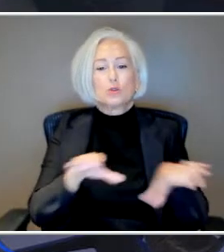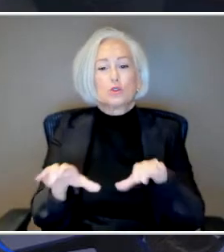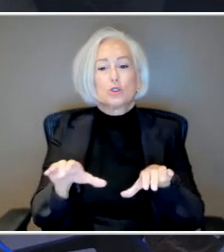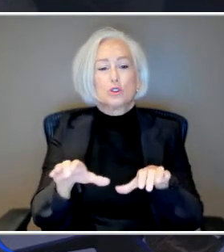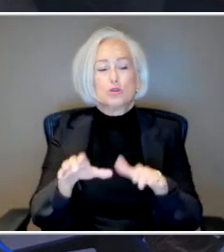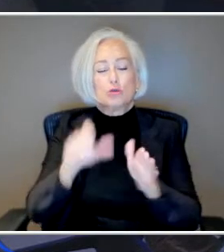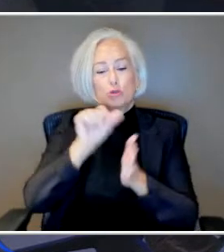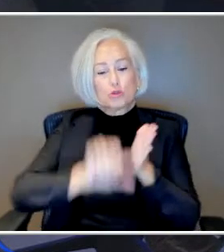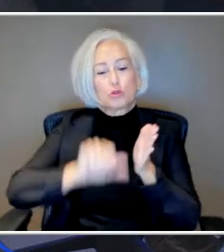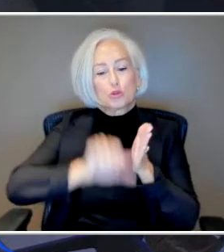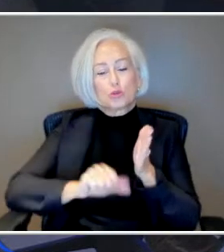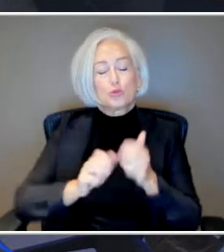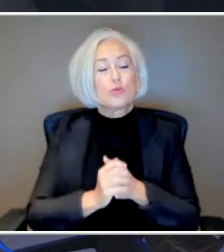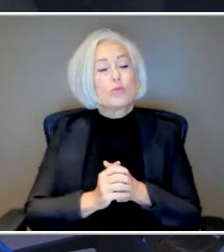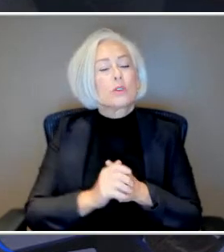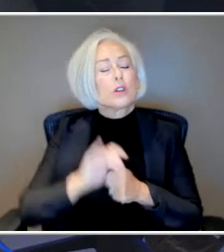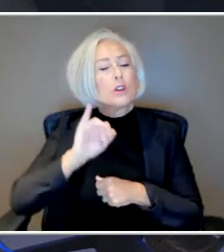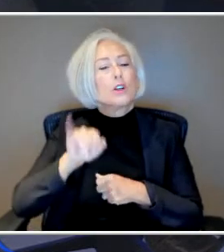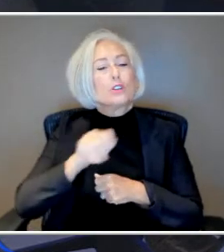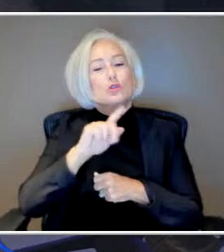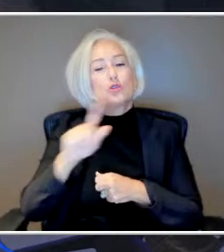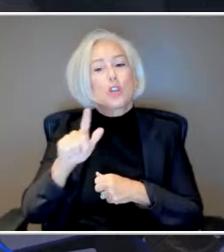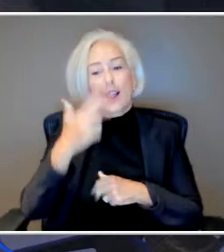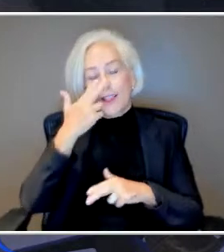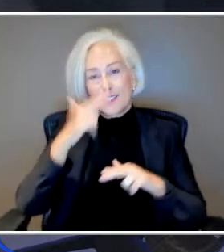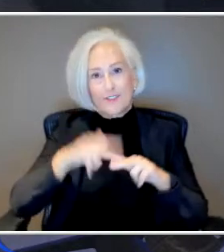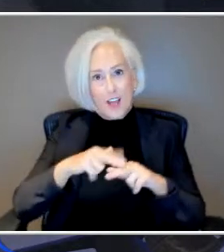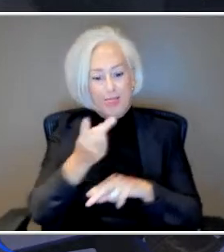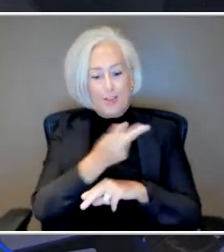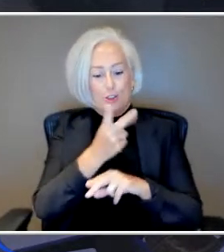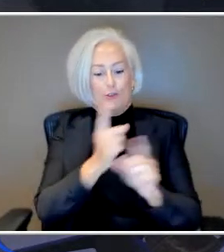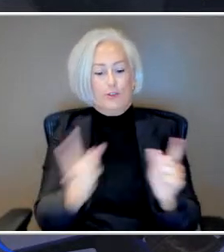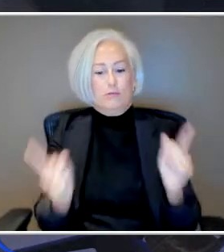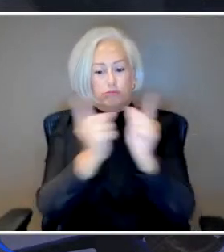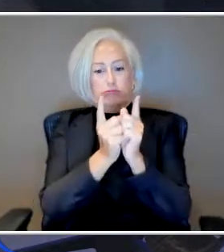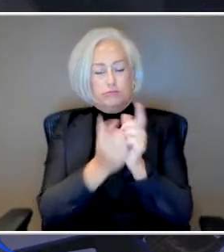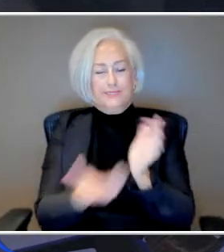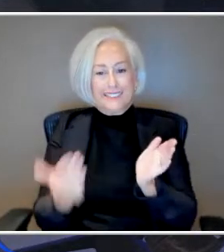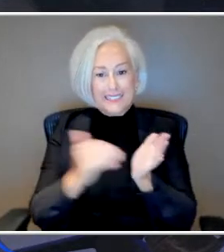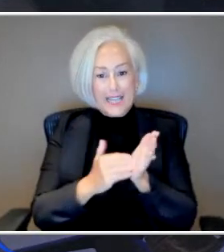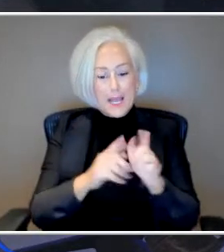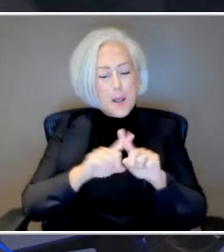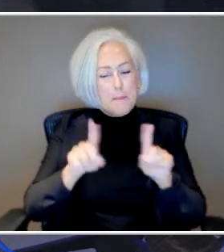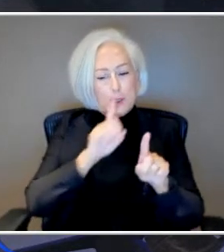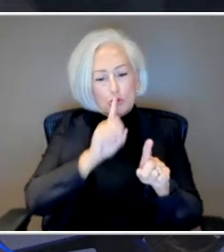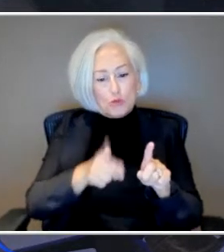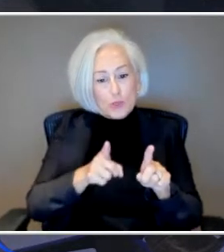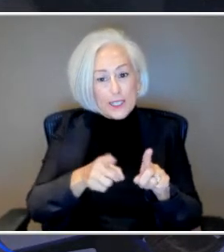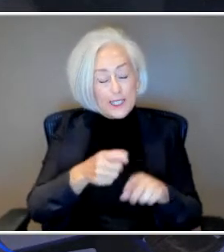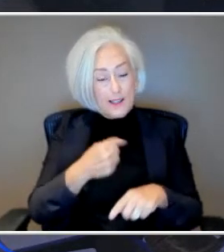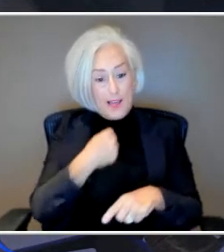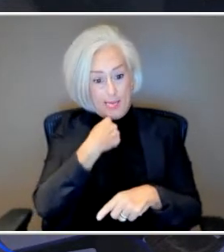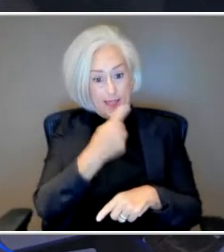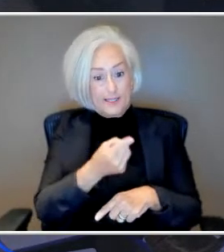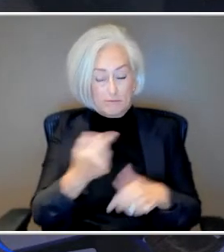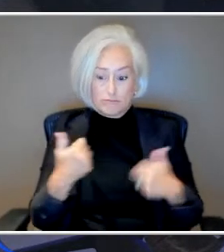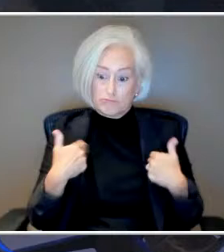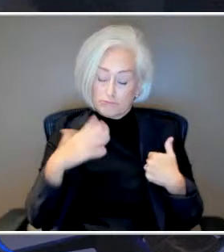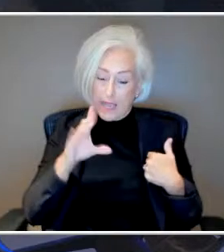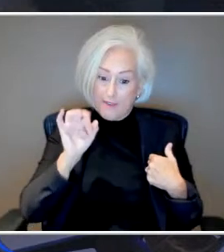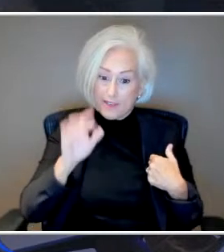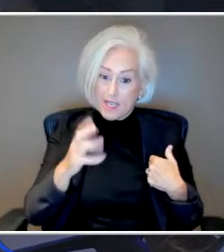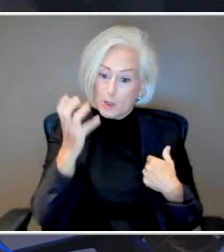because there's a fun aspect, a reunion aspect to this story, which we love. But at the end of the day, you were told you have cancer. That's a really devastating